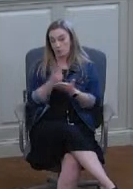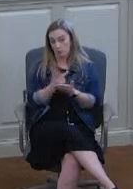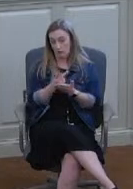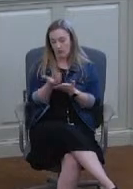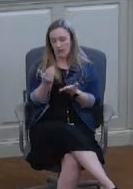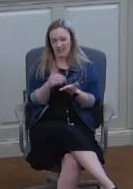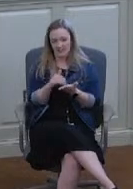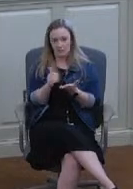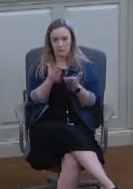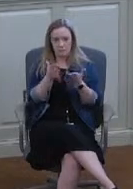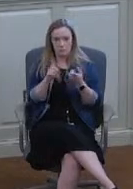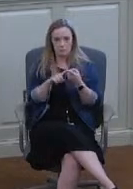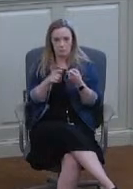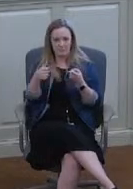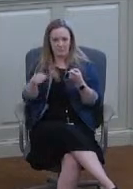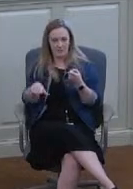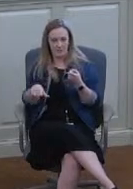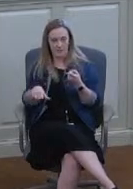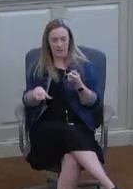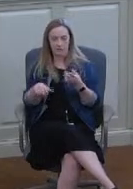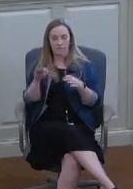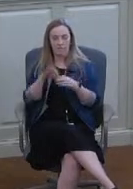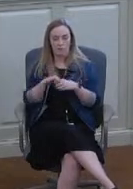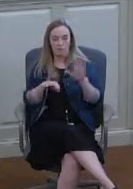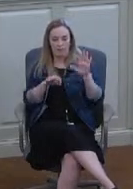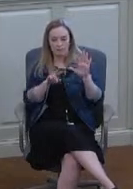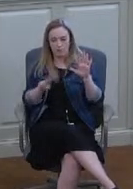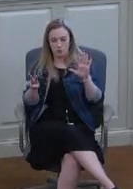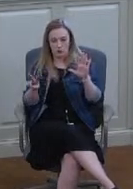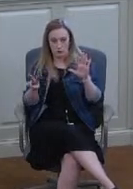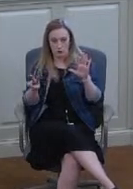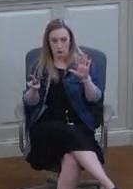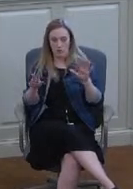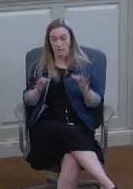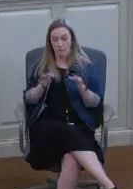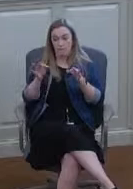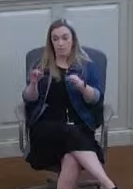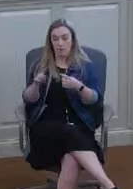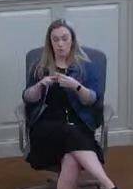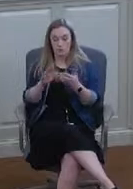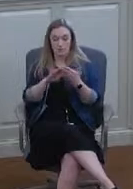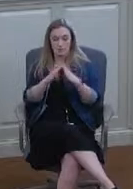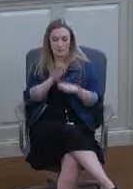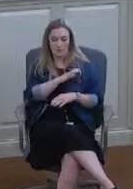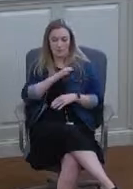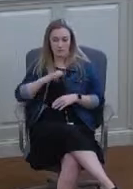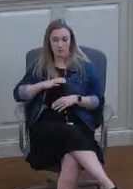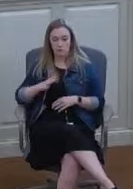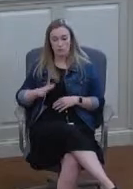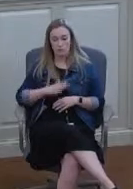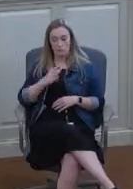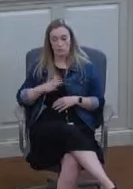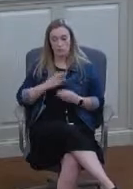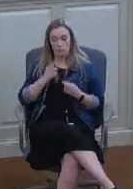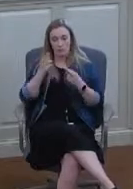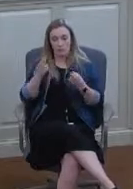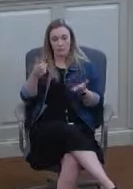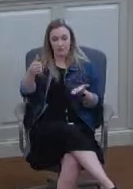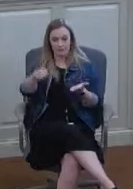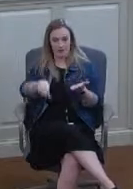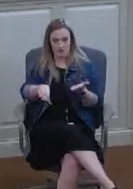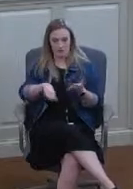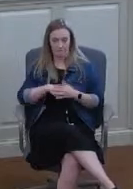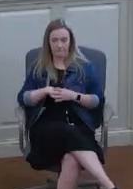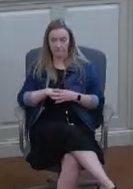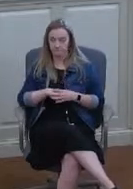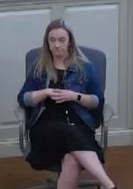motion to deny by a vote of 5-2 to forward to the City Commission a formal recommendation of denial. And I'll leave